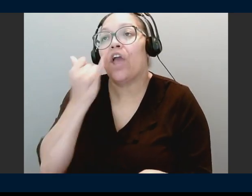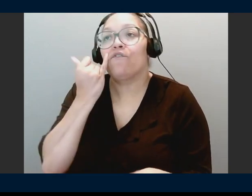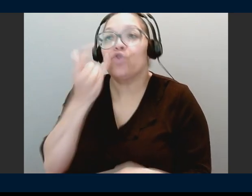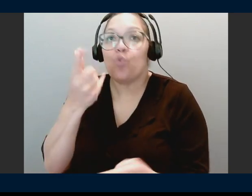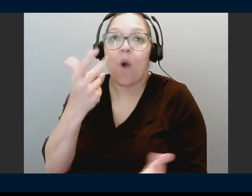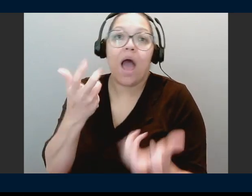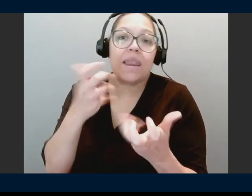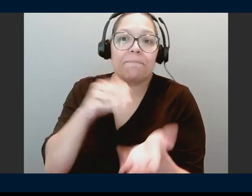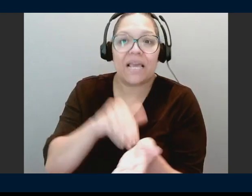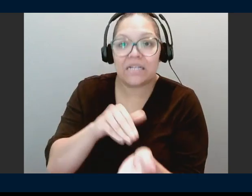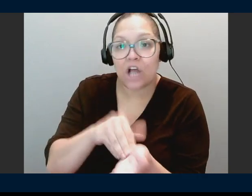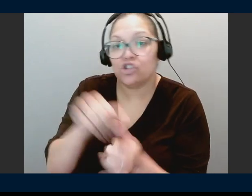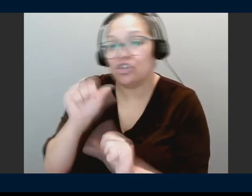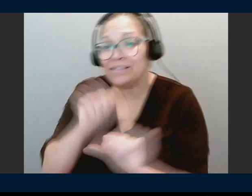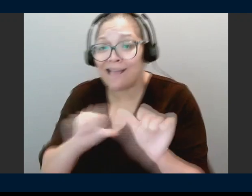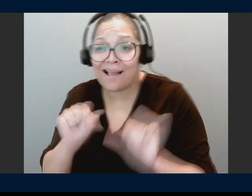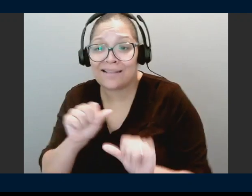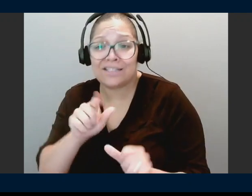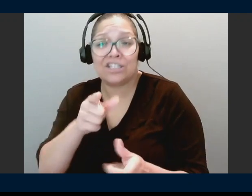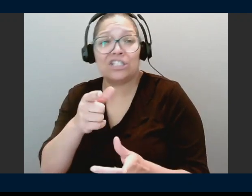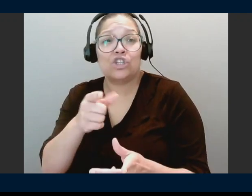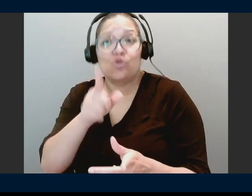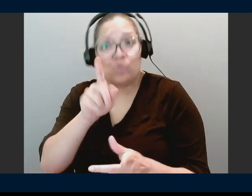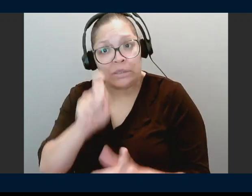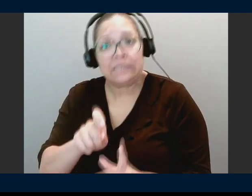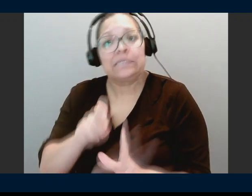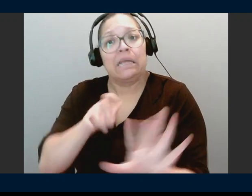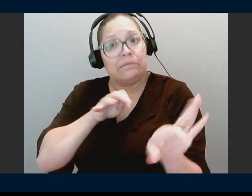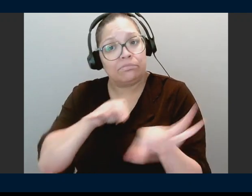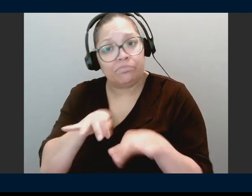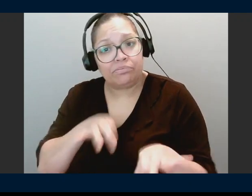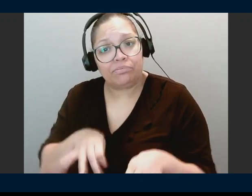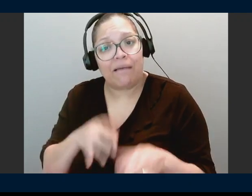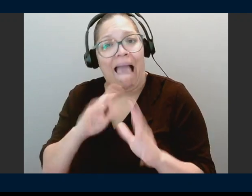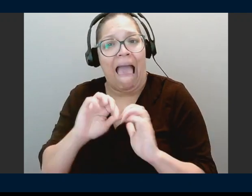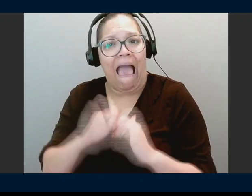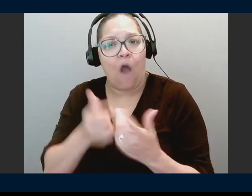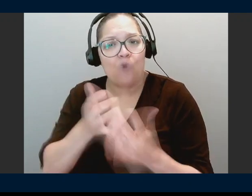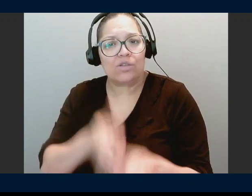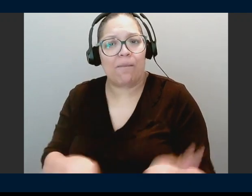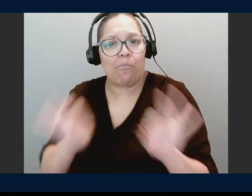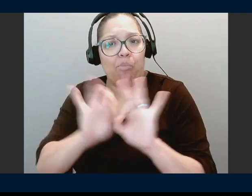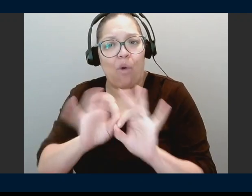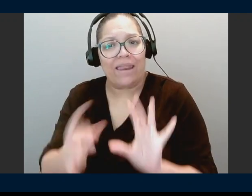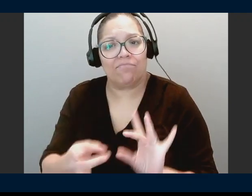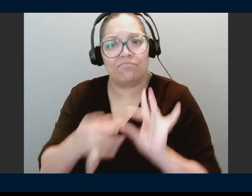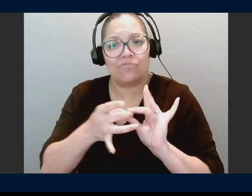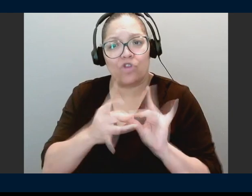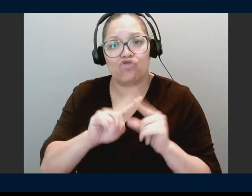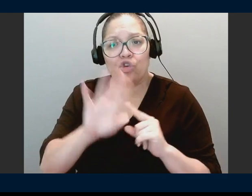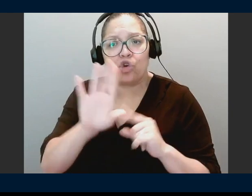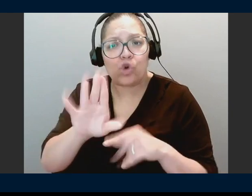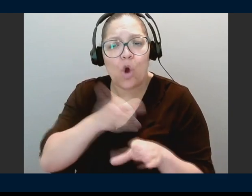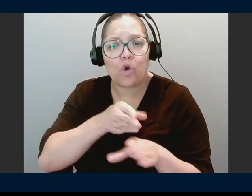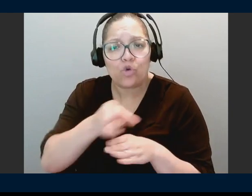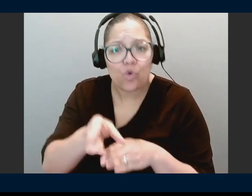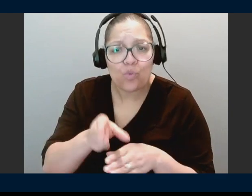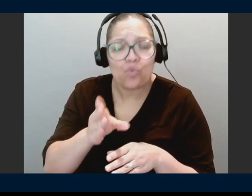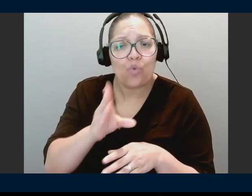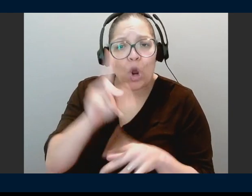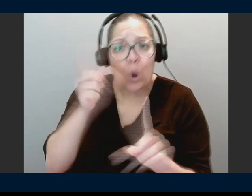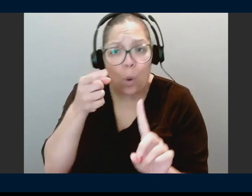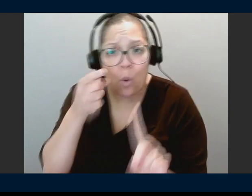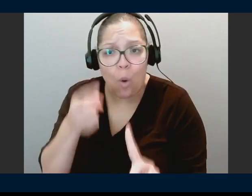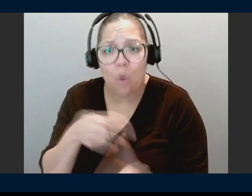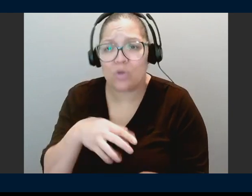talking about that, how important that will be to your career goals, how you plan to make that work, what type of research you plan to